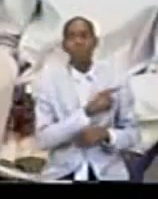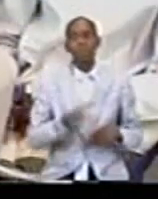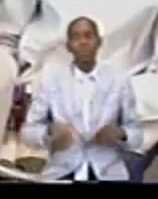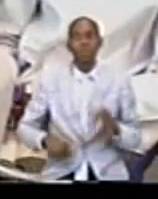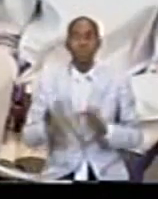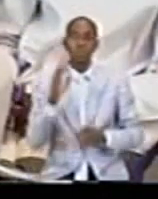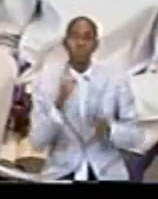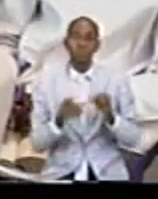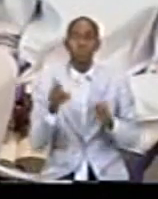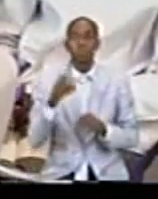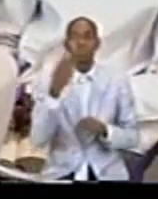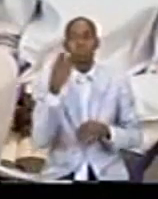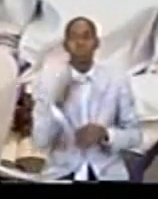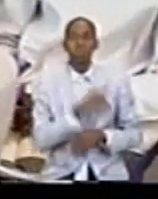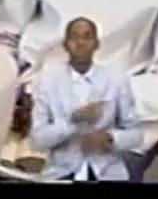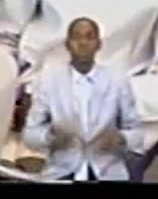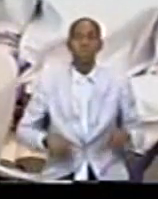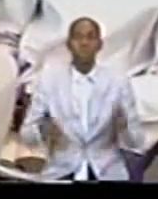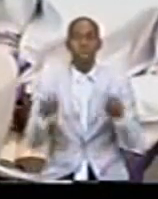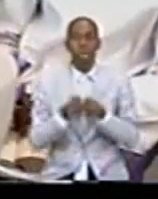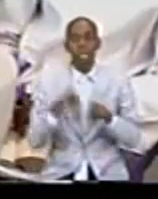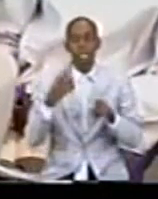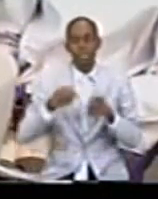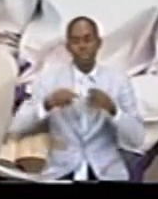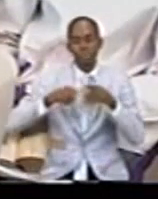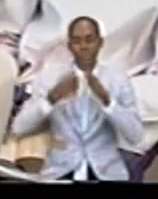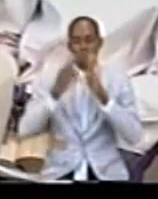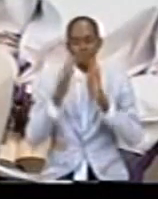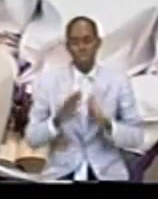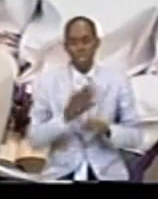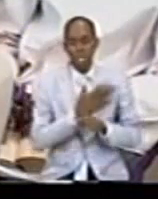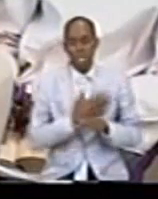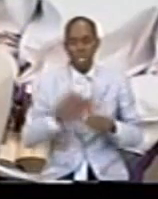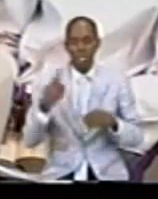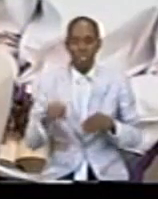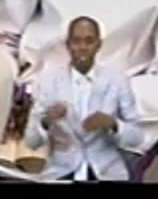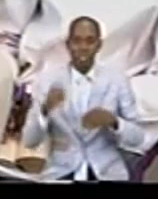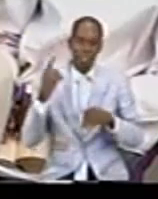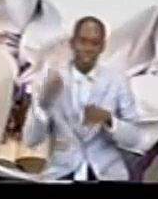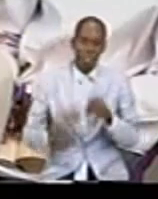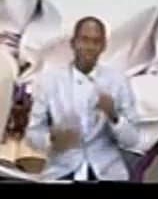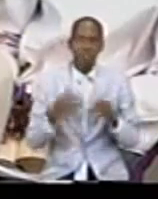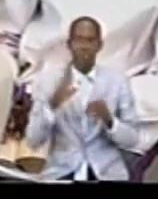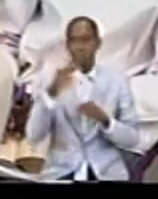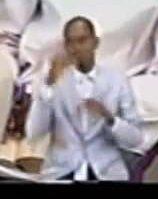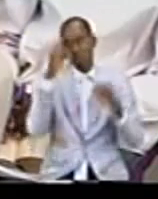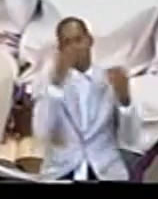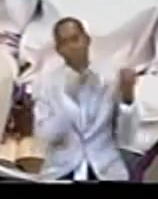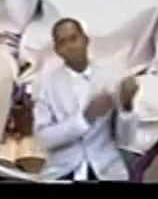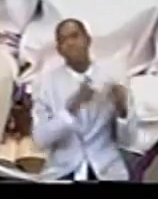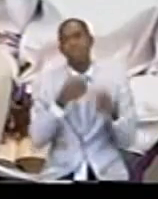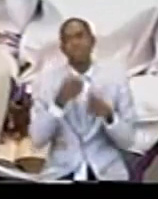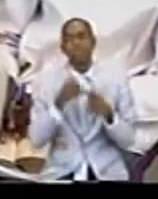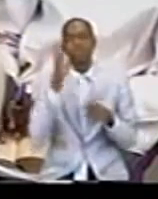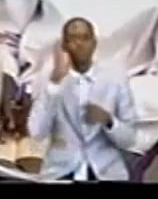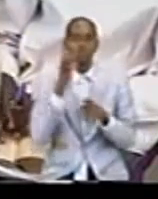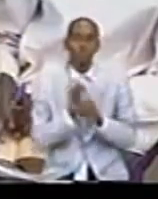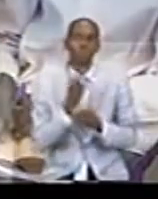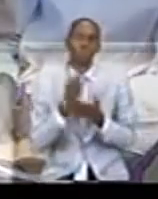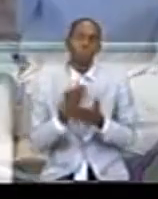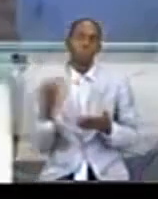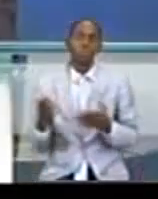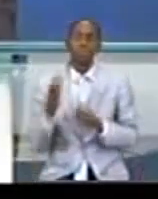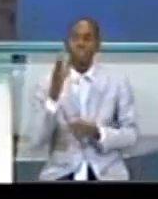see him as the author and the finisher of your faith, you're going to get something. If you see